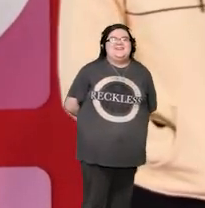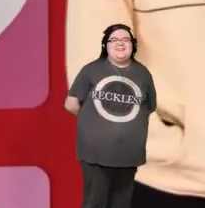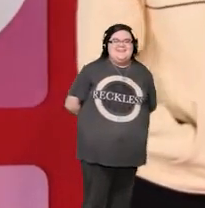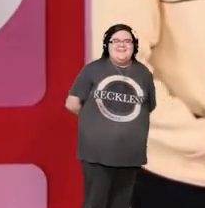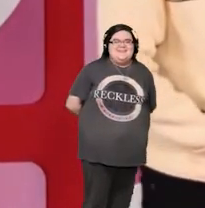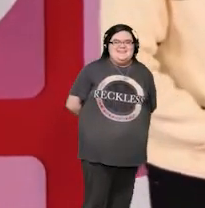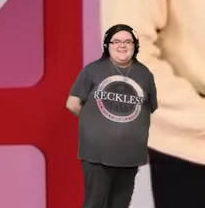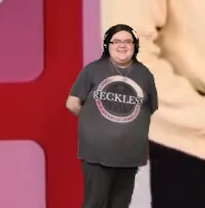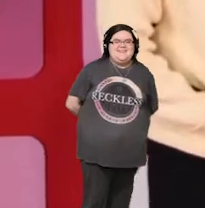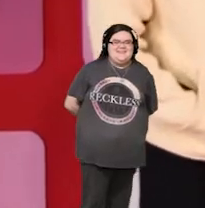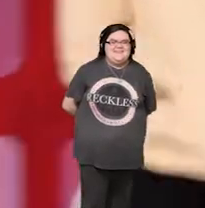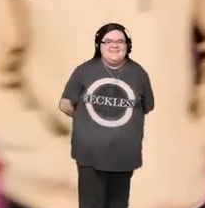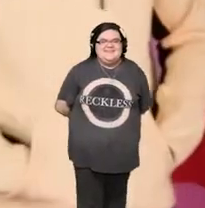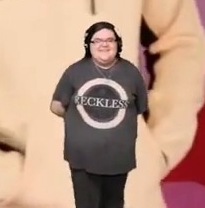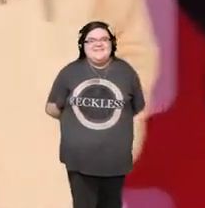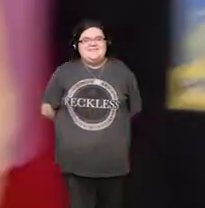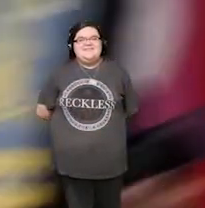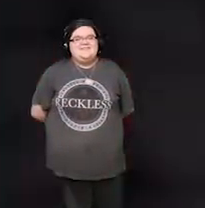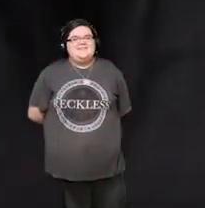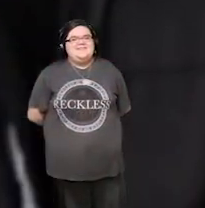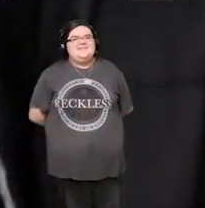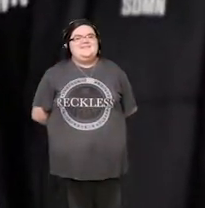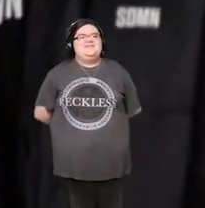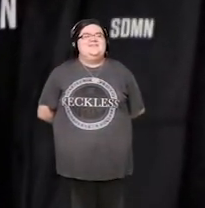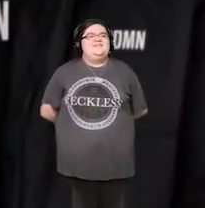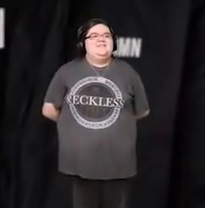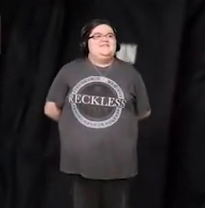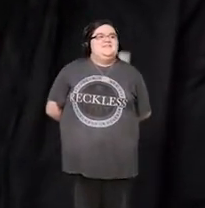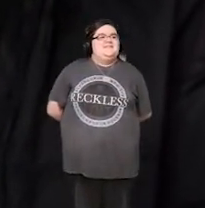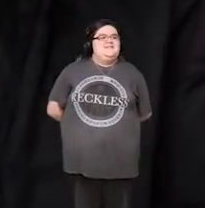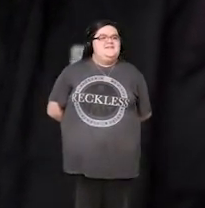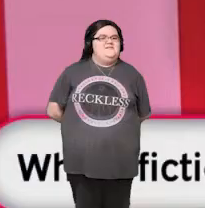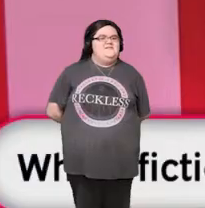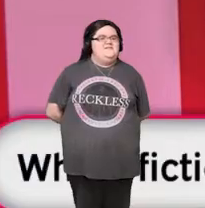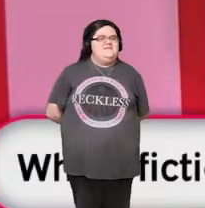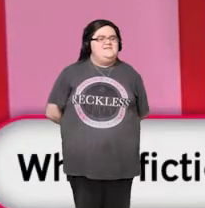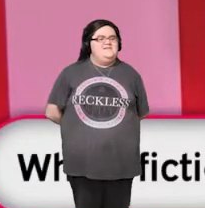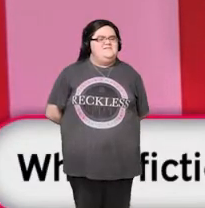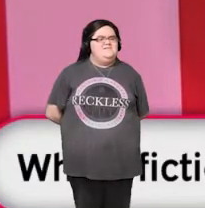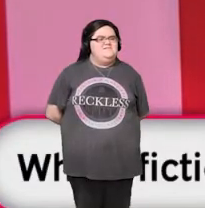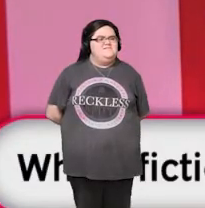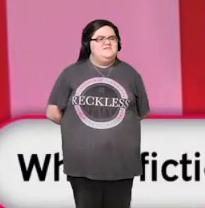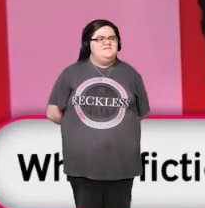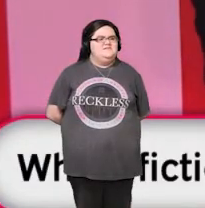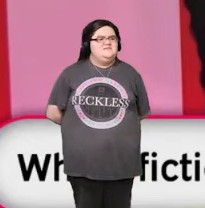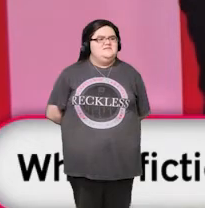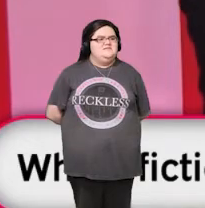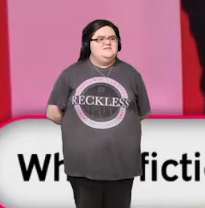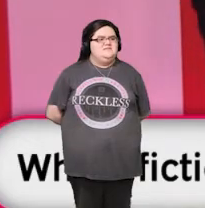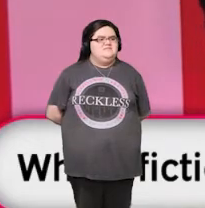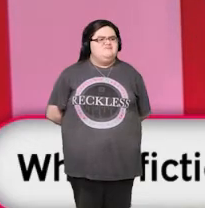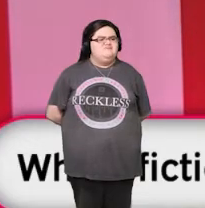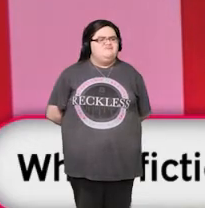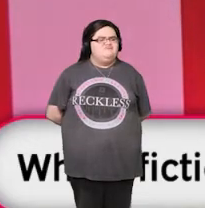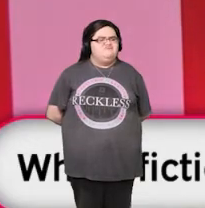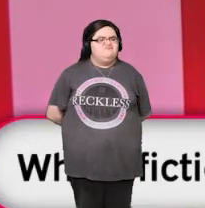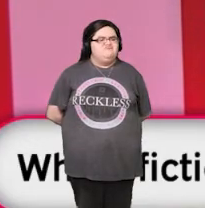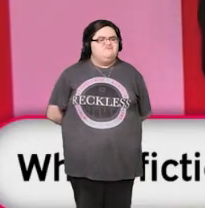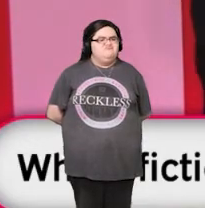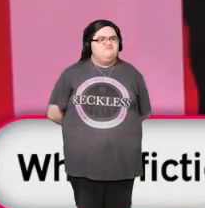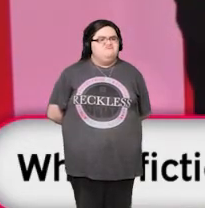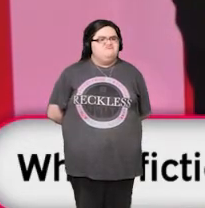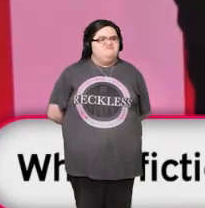Oh, Sid. Oh, yeah. Punch him up. Squared. Yeah. He'd get punched up. I'm like Joffrey from Game of Thrones, but none of you